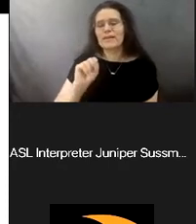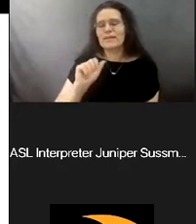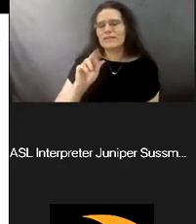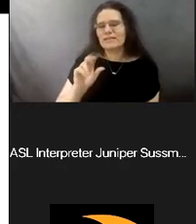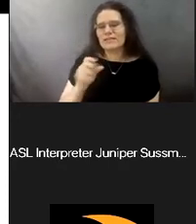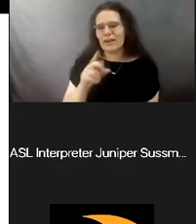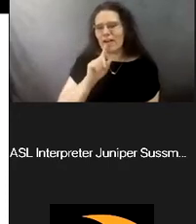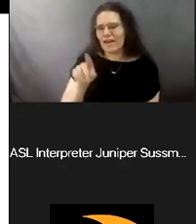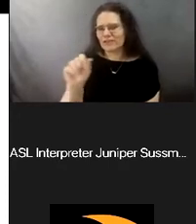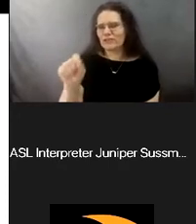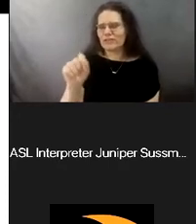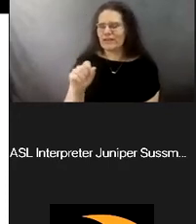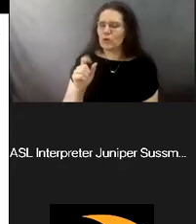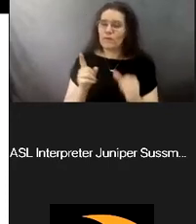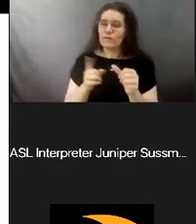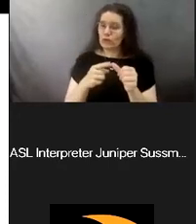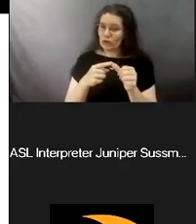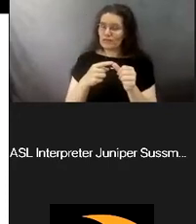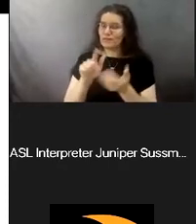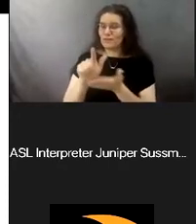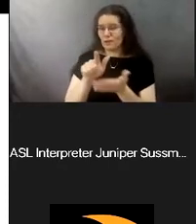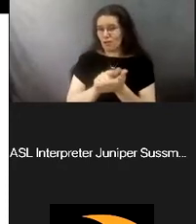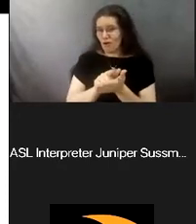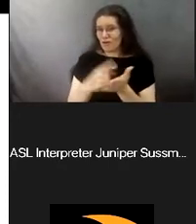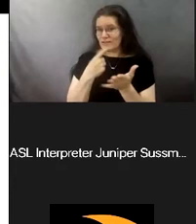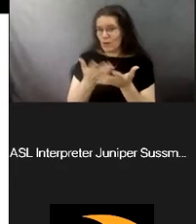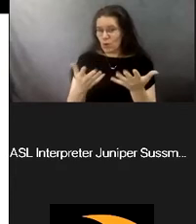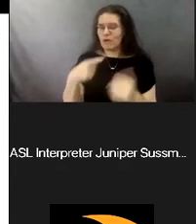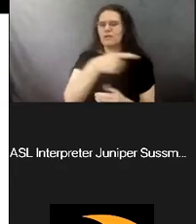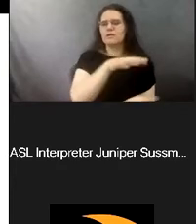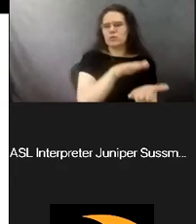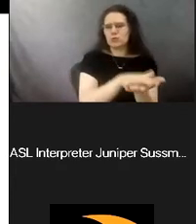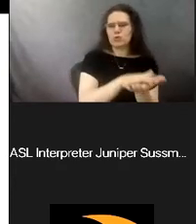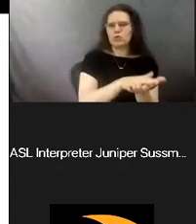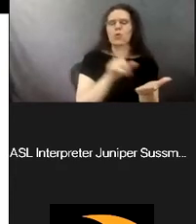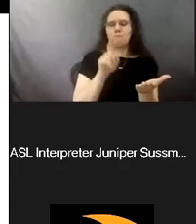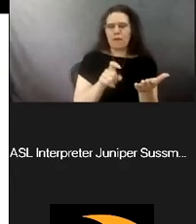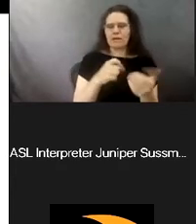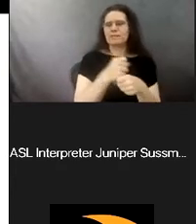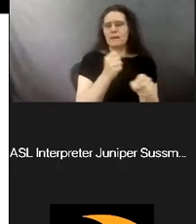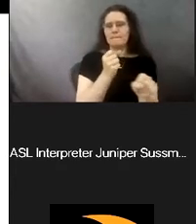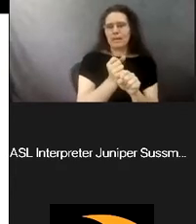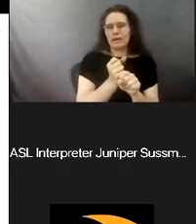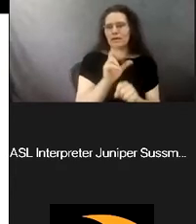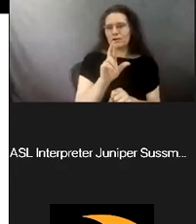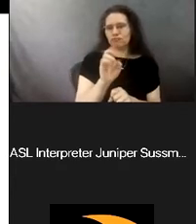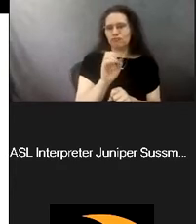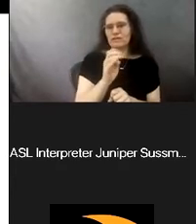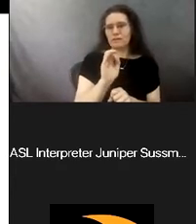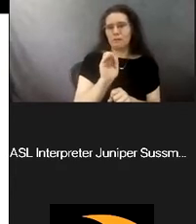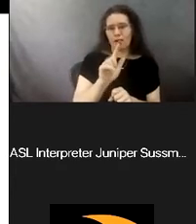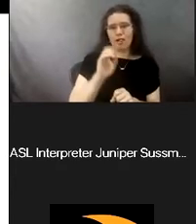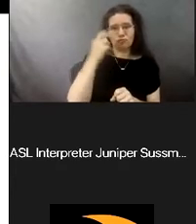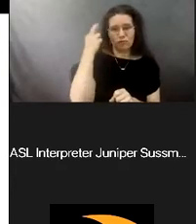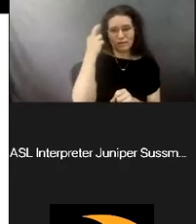want to start with the legal obligation that school districts must make reasonable modifications when necessary to ensure equal